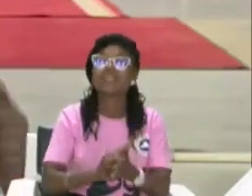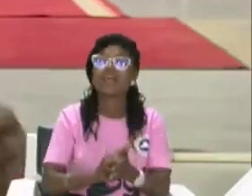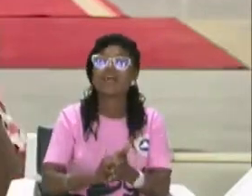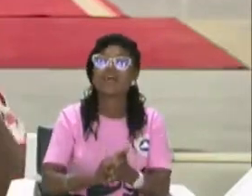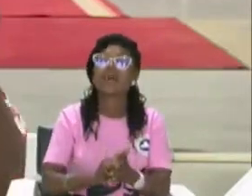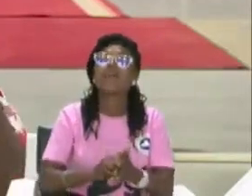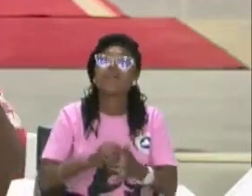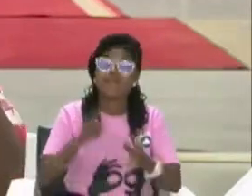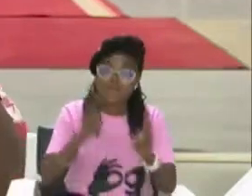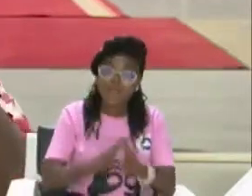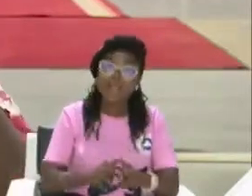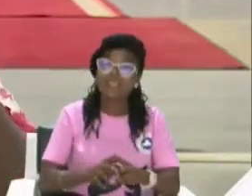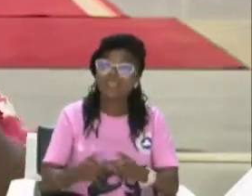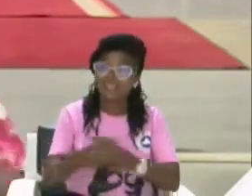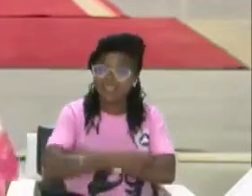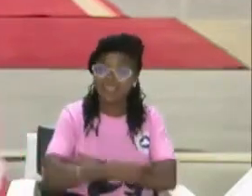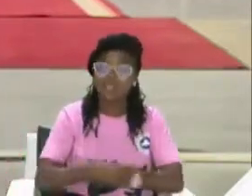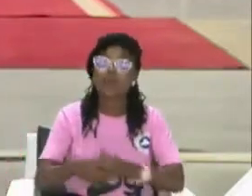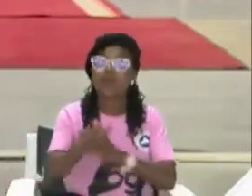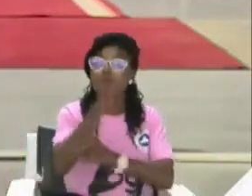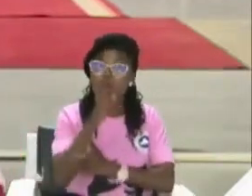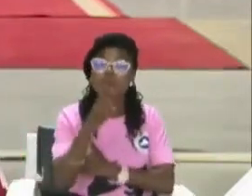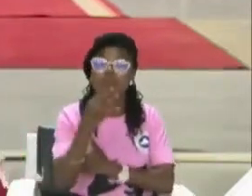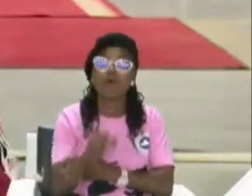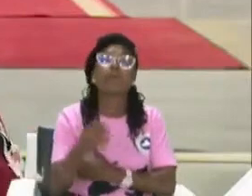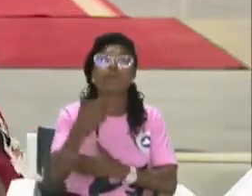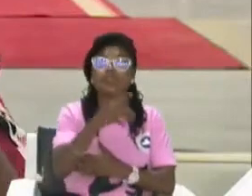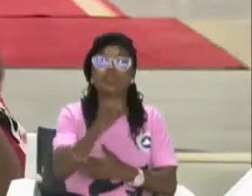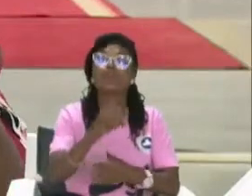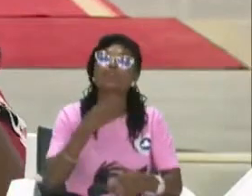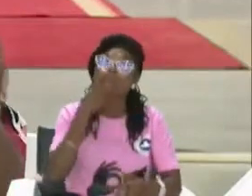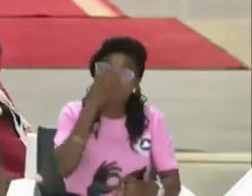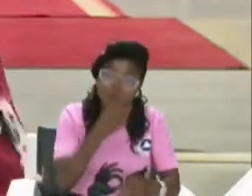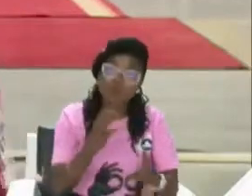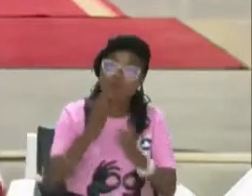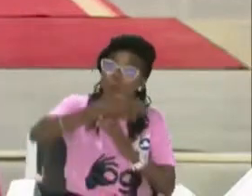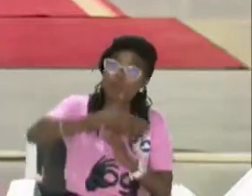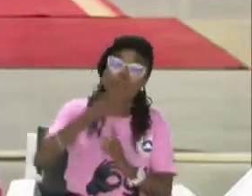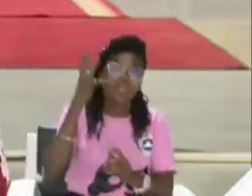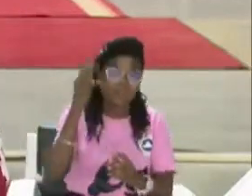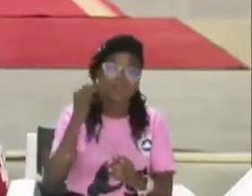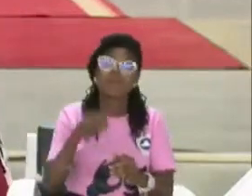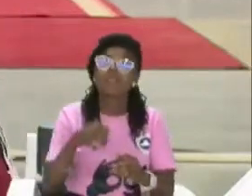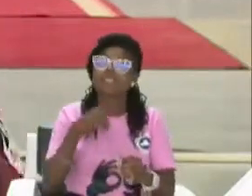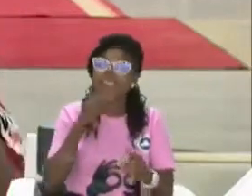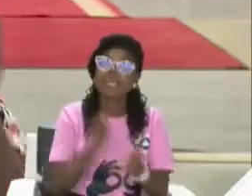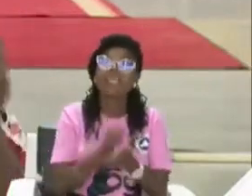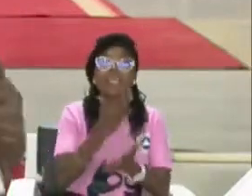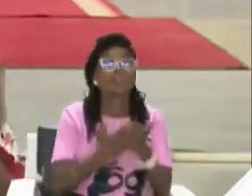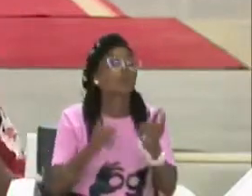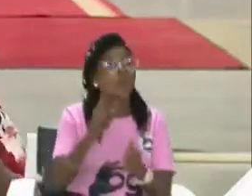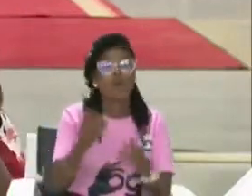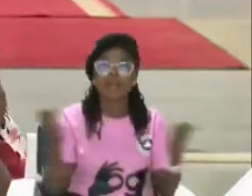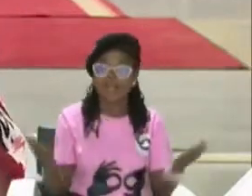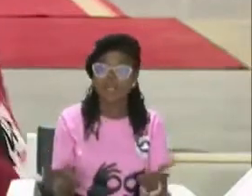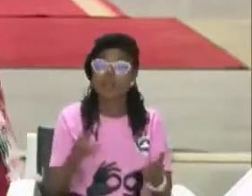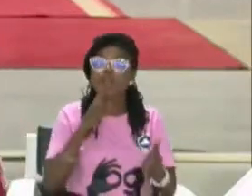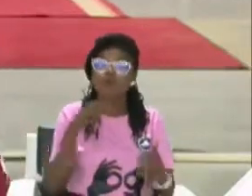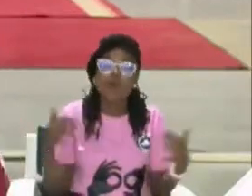Daddy Gio spoke through Daddy Gio. He said, there is somebody here. You are afraid of